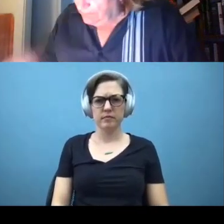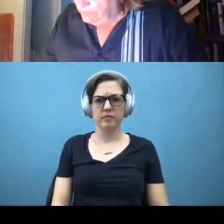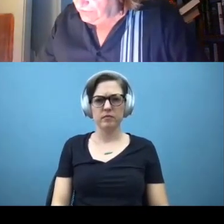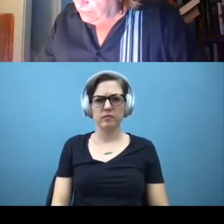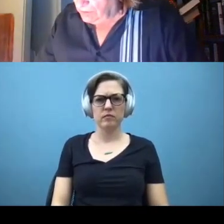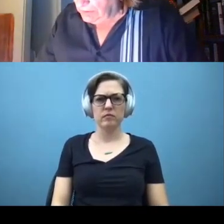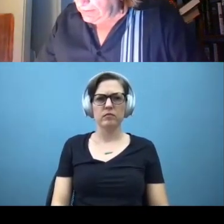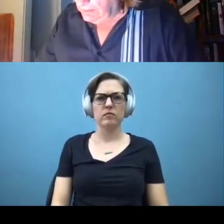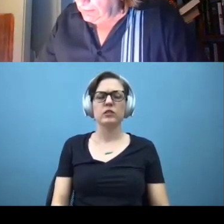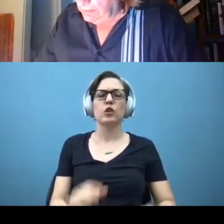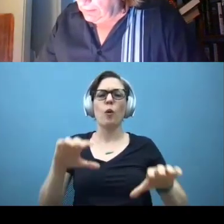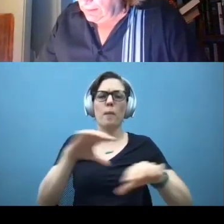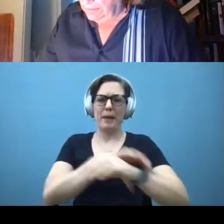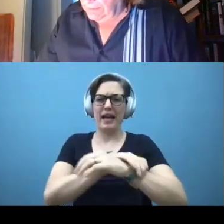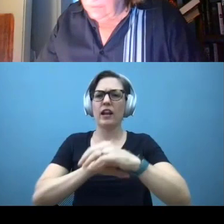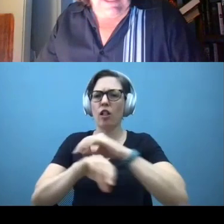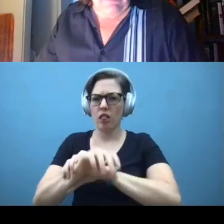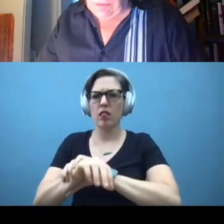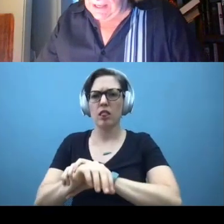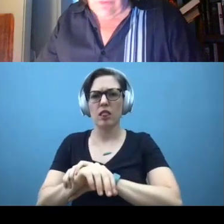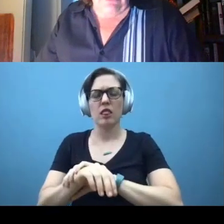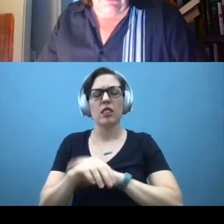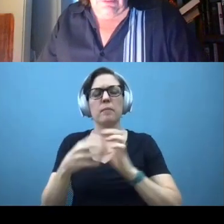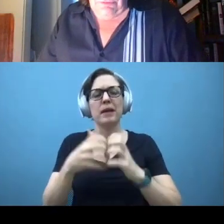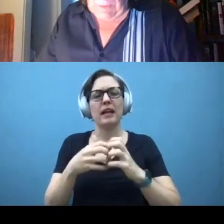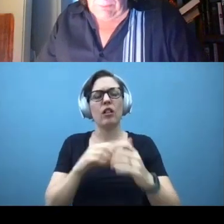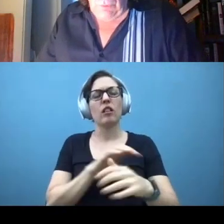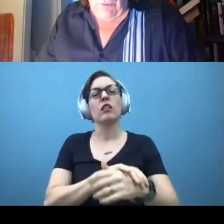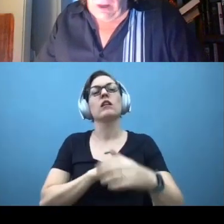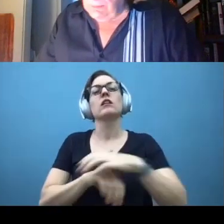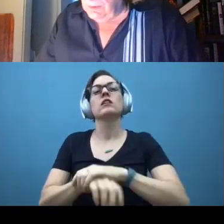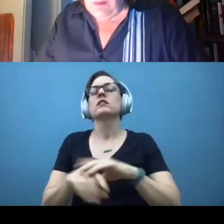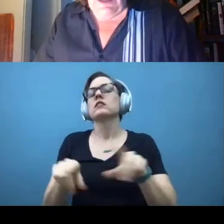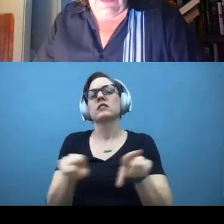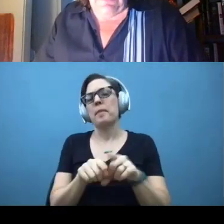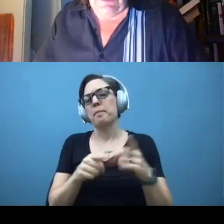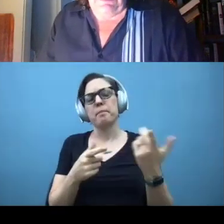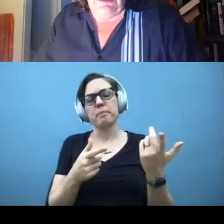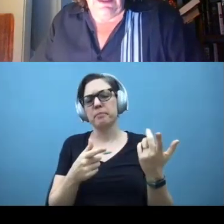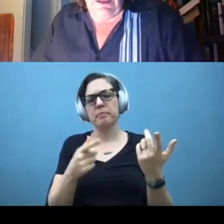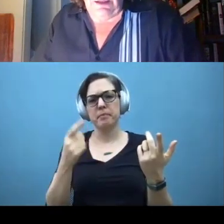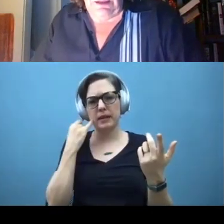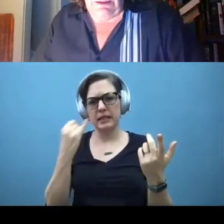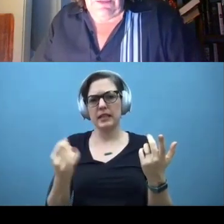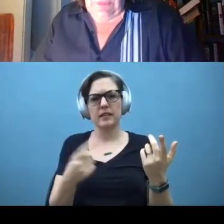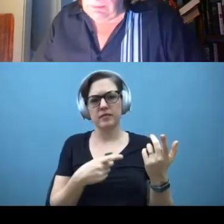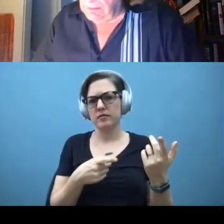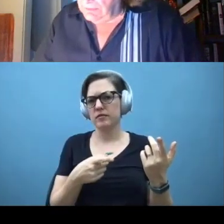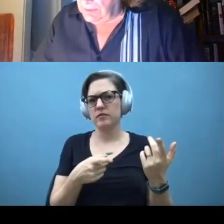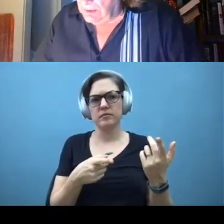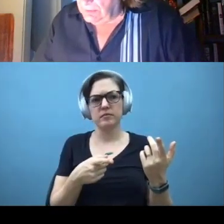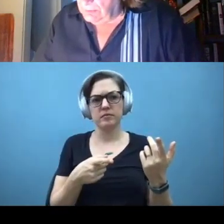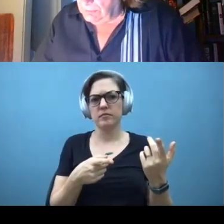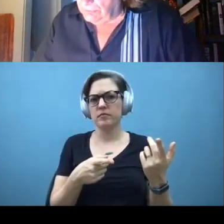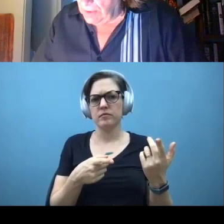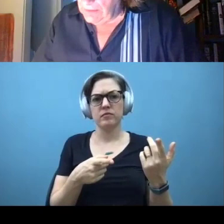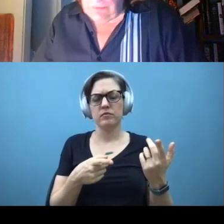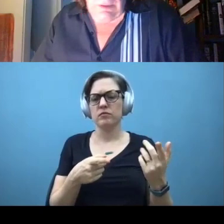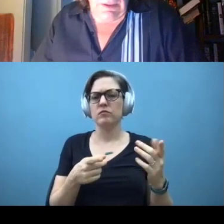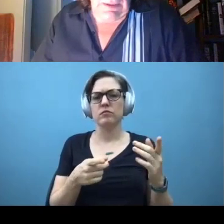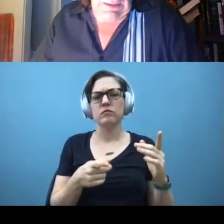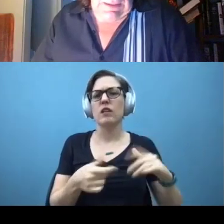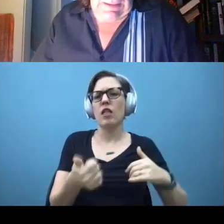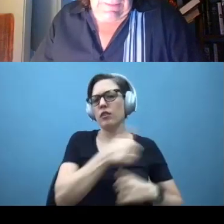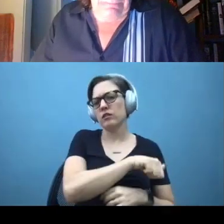Mechanical, similarly, same standard, so we can move on as the other